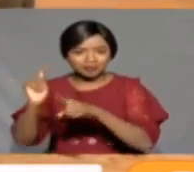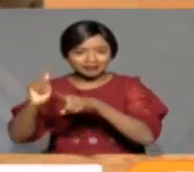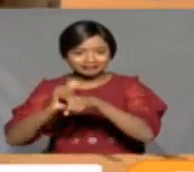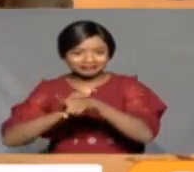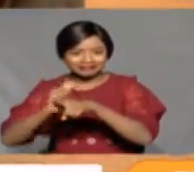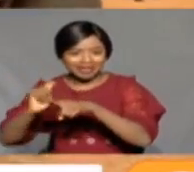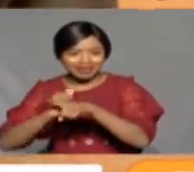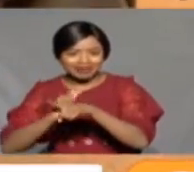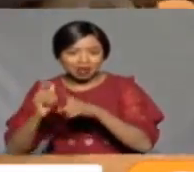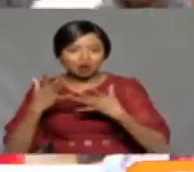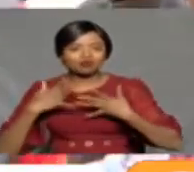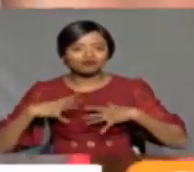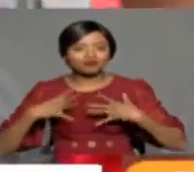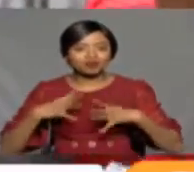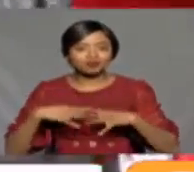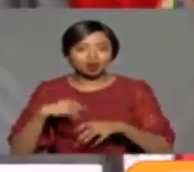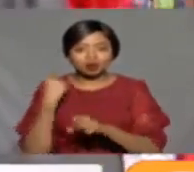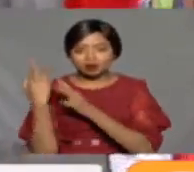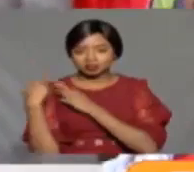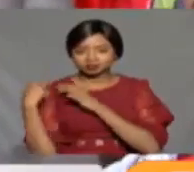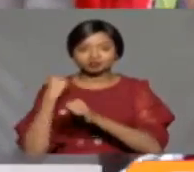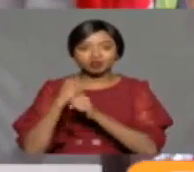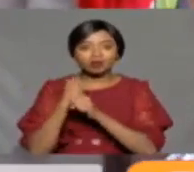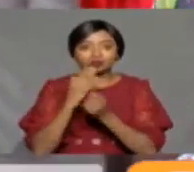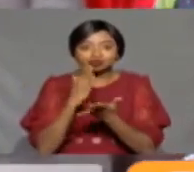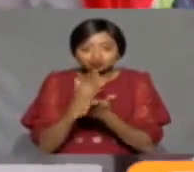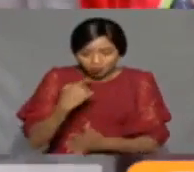of census enumerators.